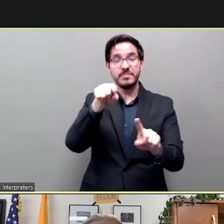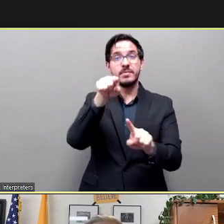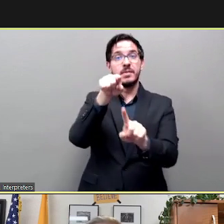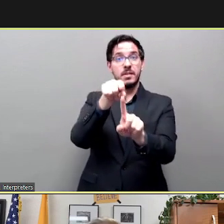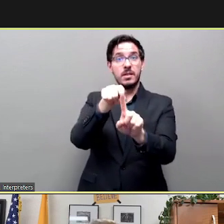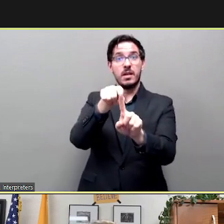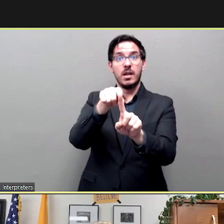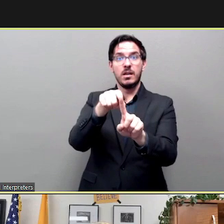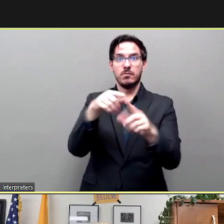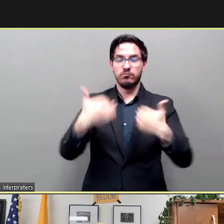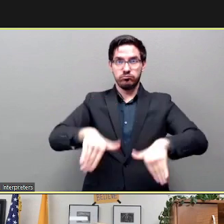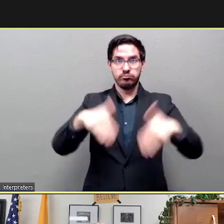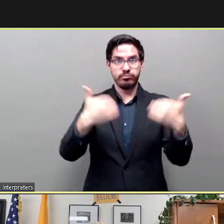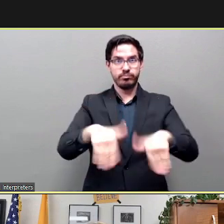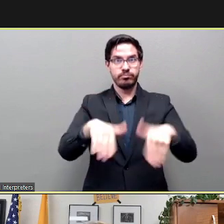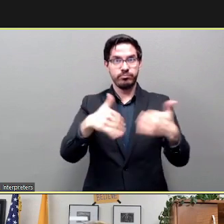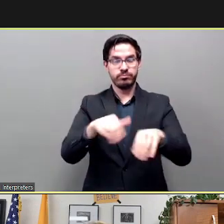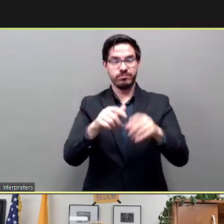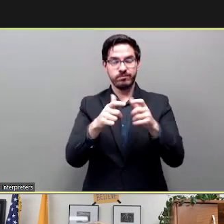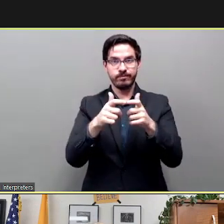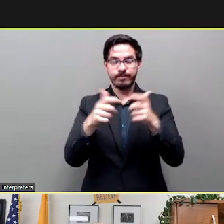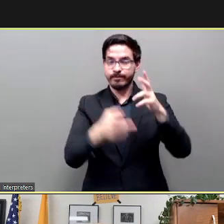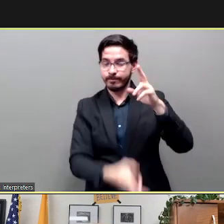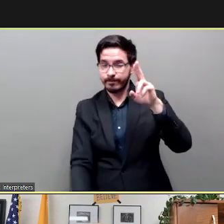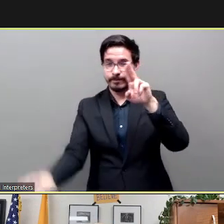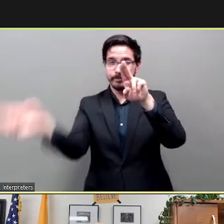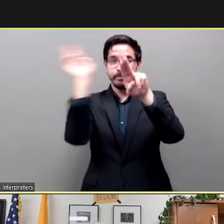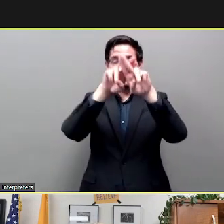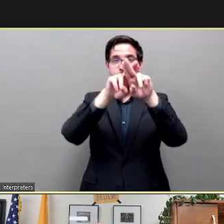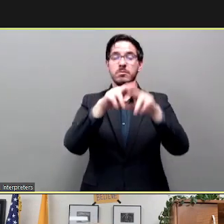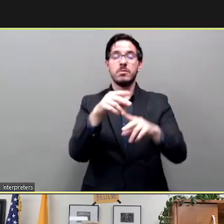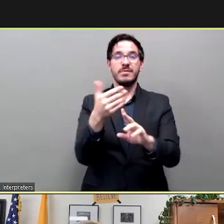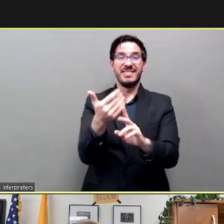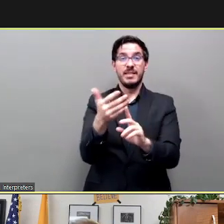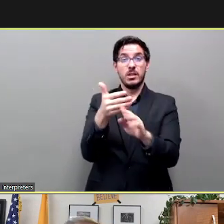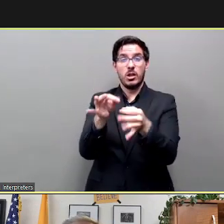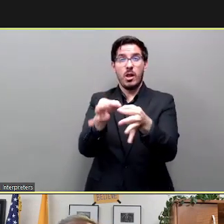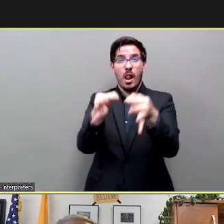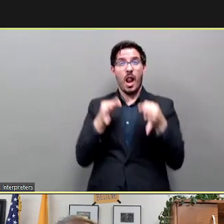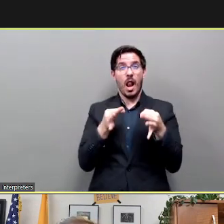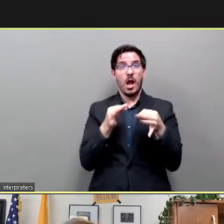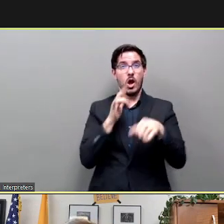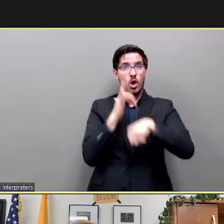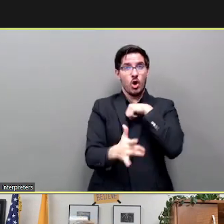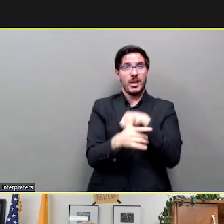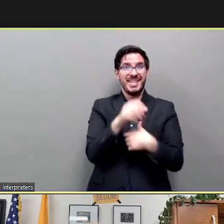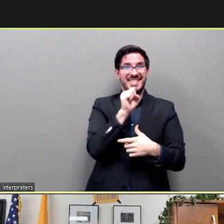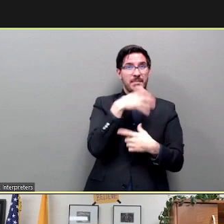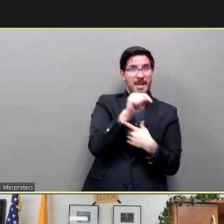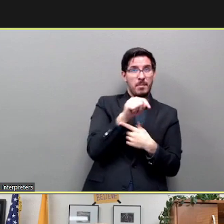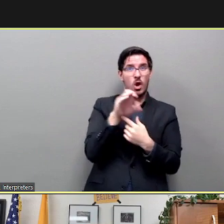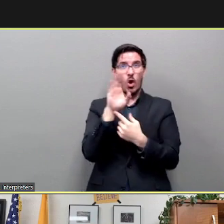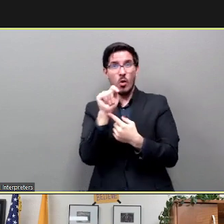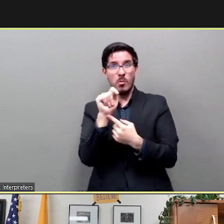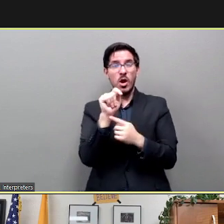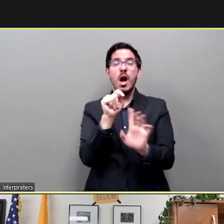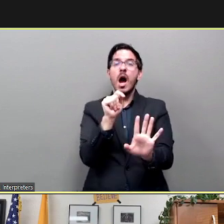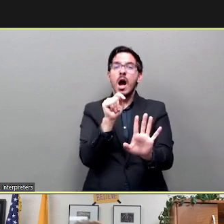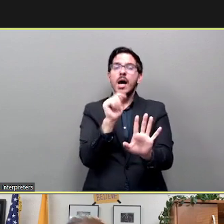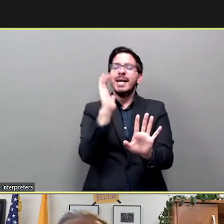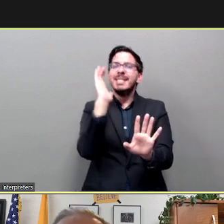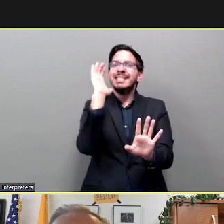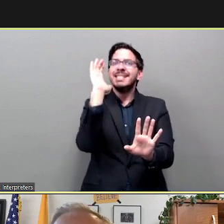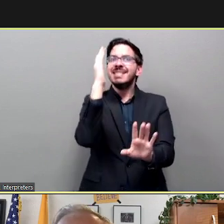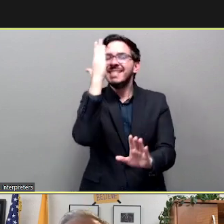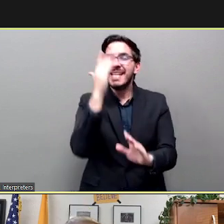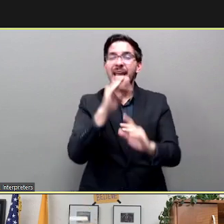huge surge that started in September, October, and it may have peaked. We've seen a drop off in the